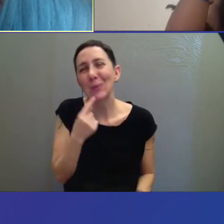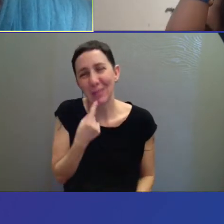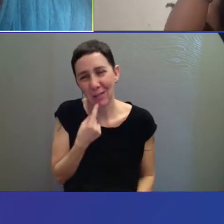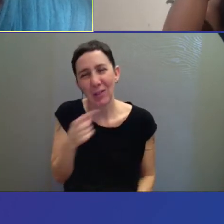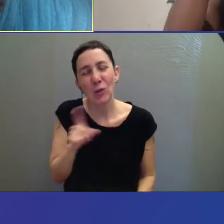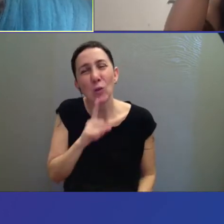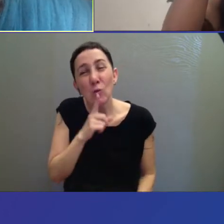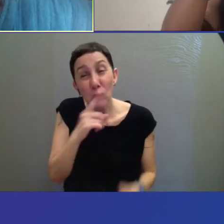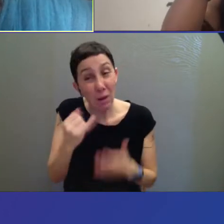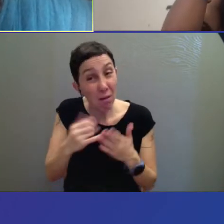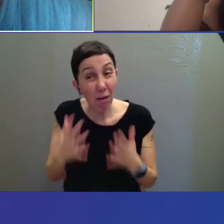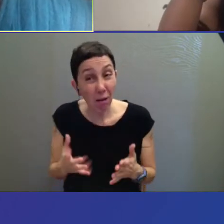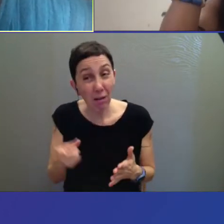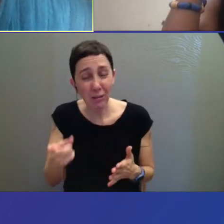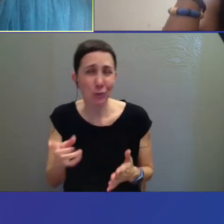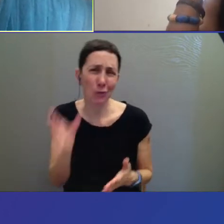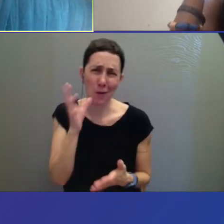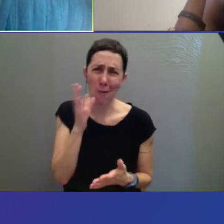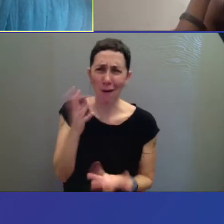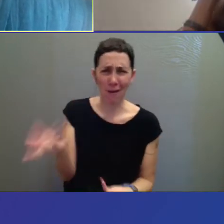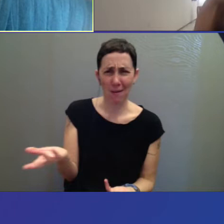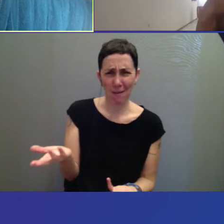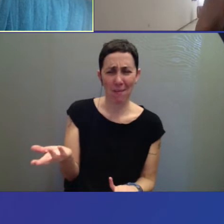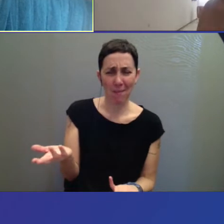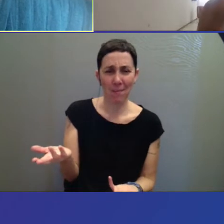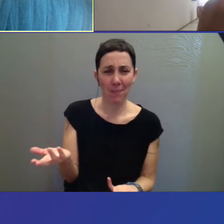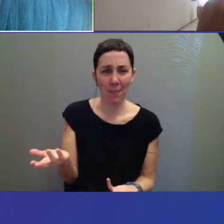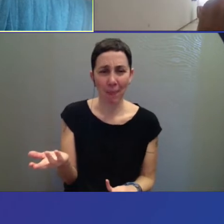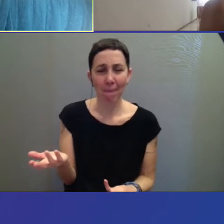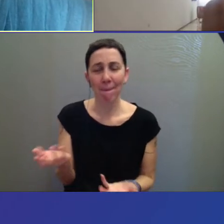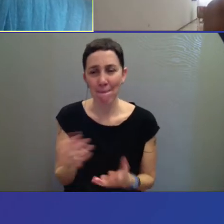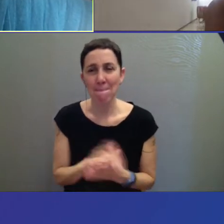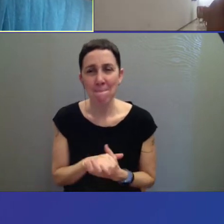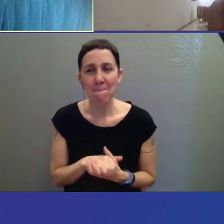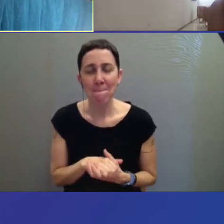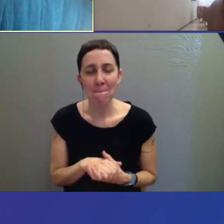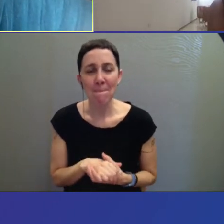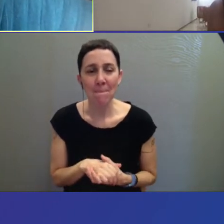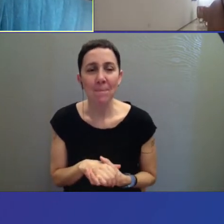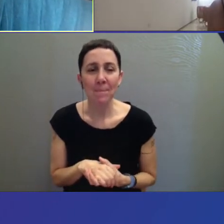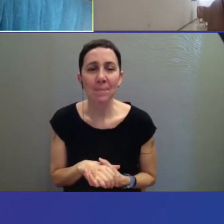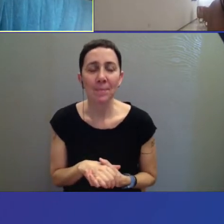real artist, you're really committed, if you have kids.